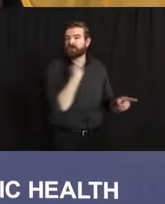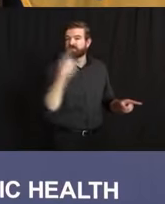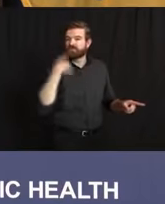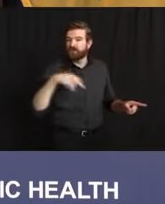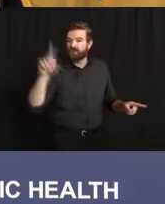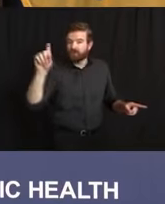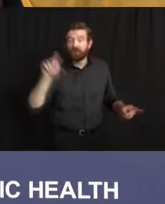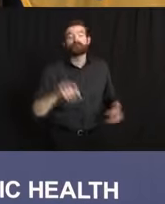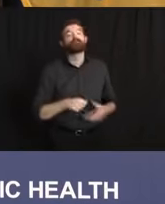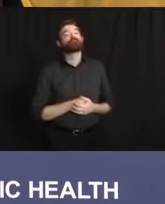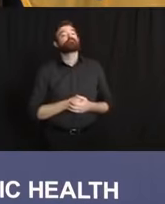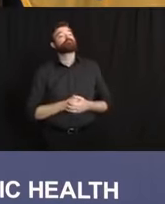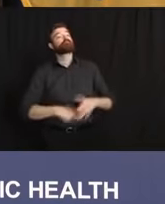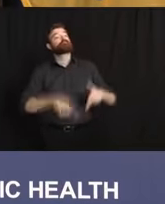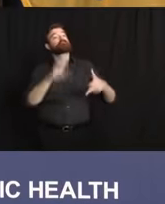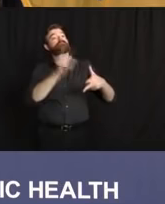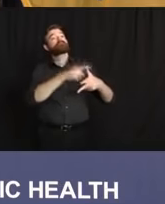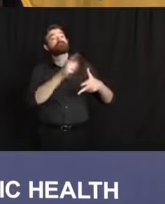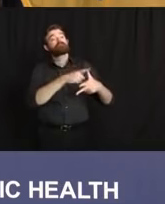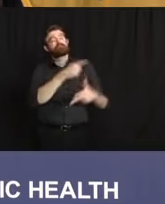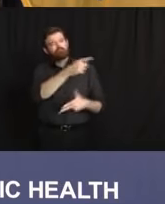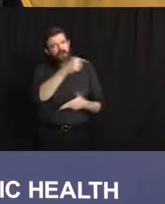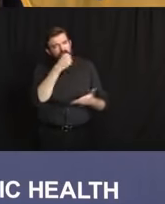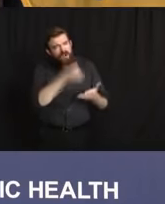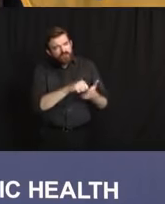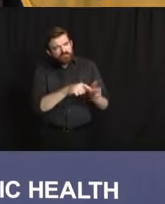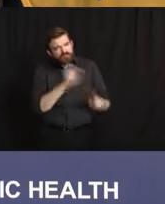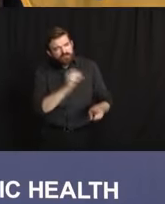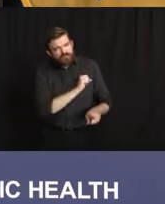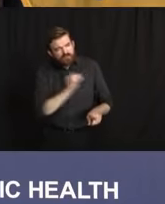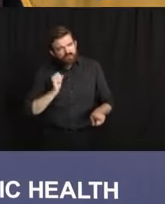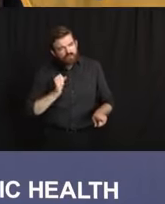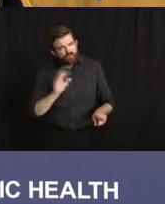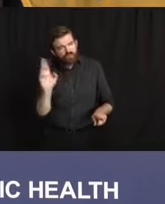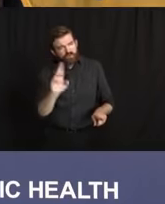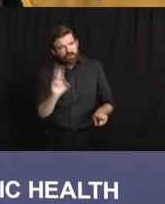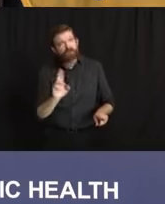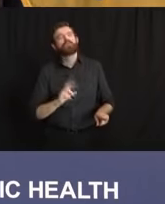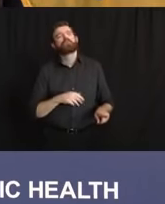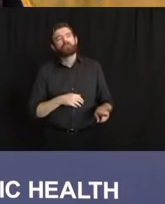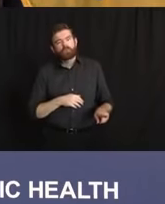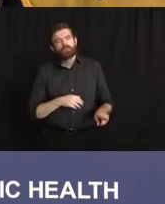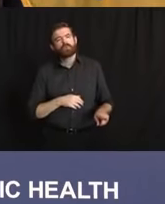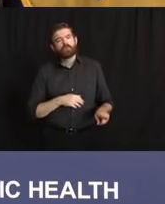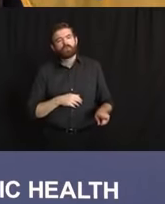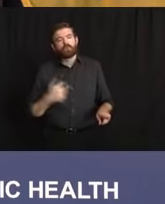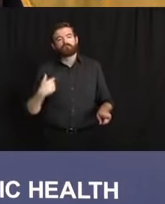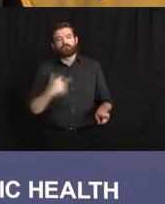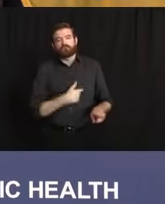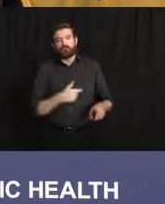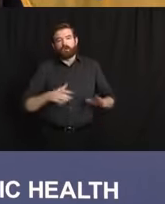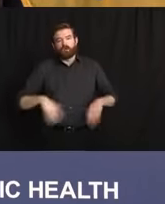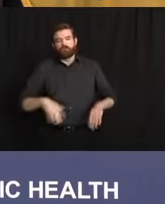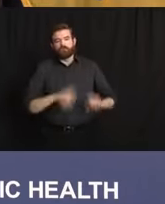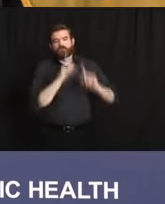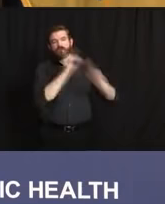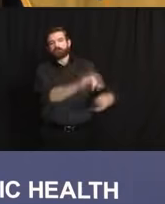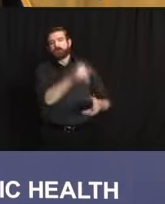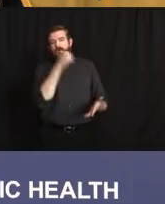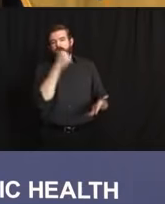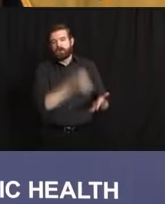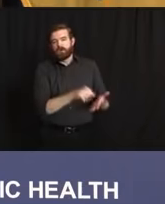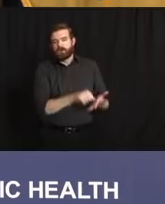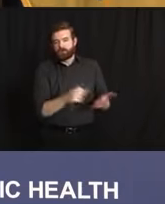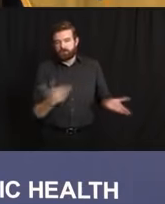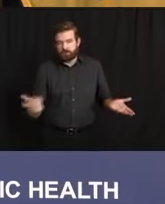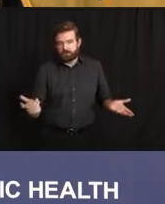is overwhelmingly likely that we are still seeking the proper guidance from the federal side to be able to disperse